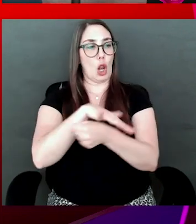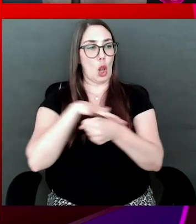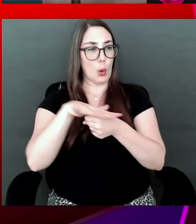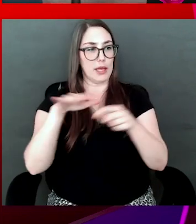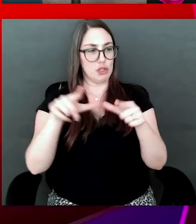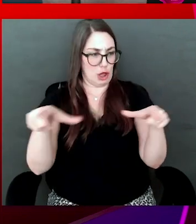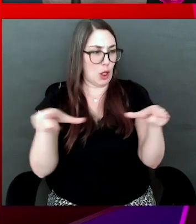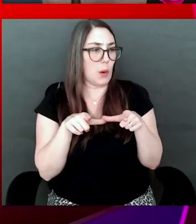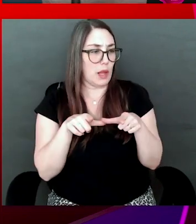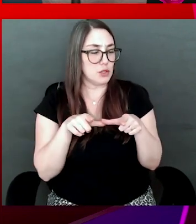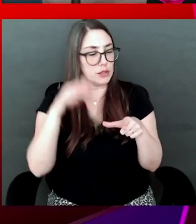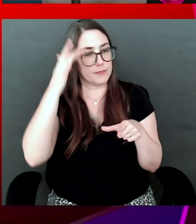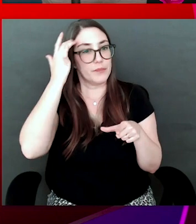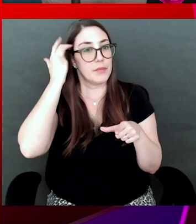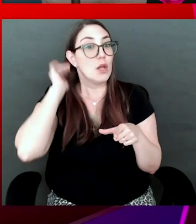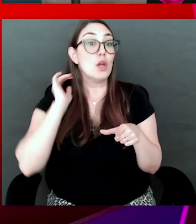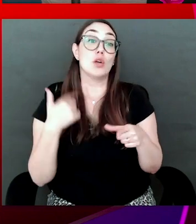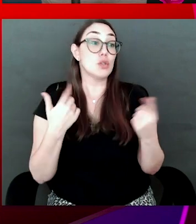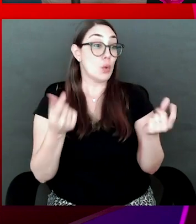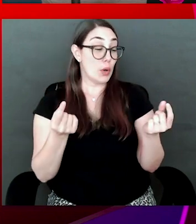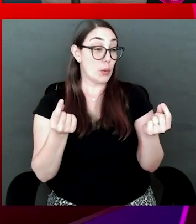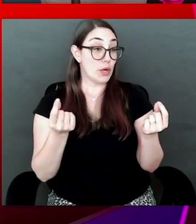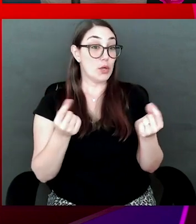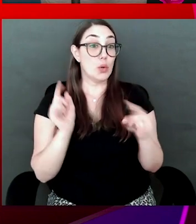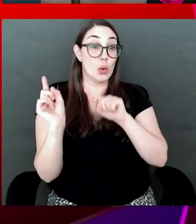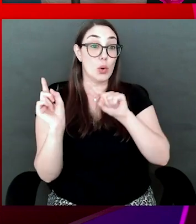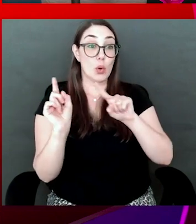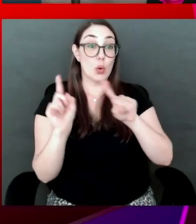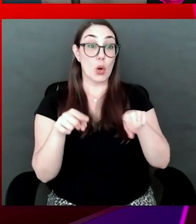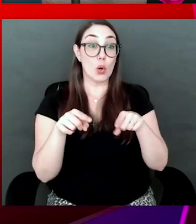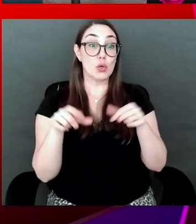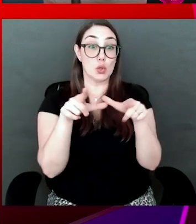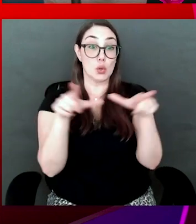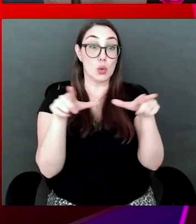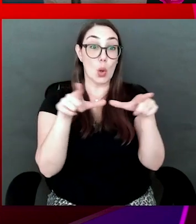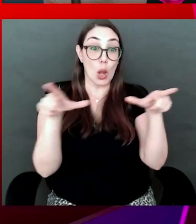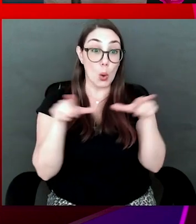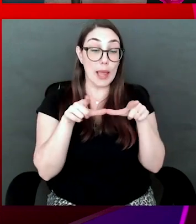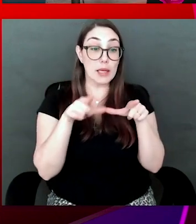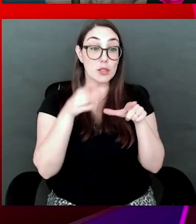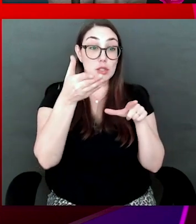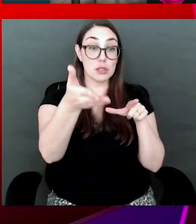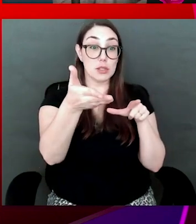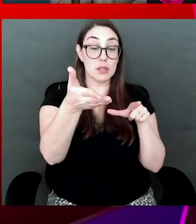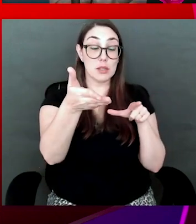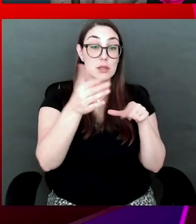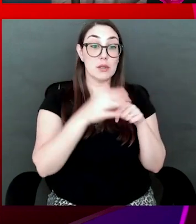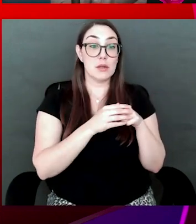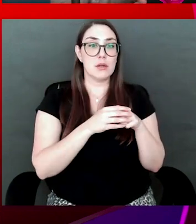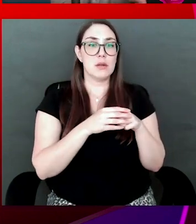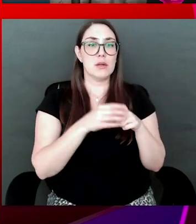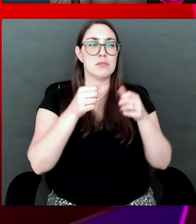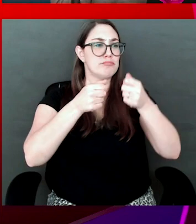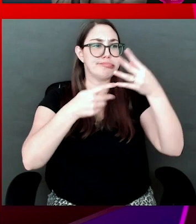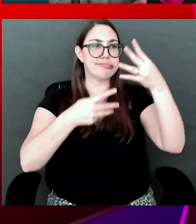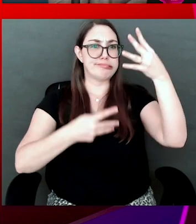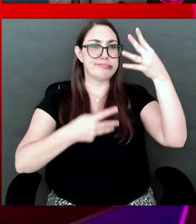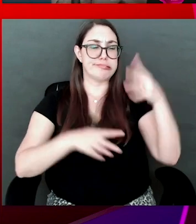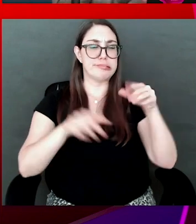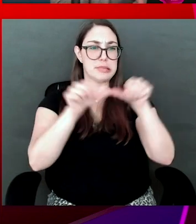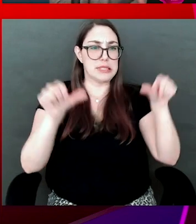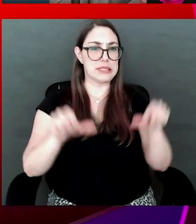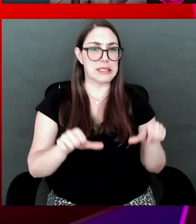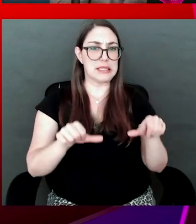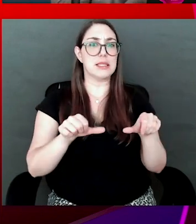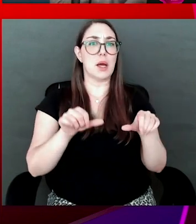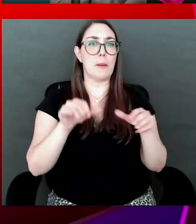I create a location. So I go to GameLift locations. You can see that there's a number of system-defined locations. Right. So these are the regions,